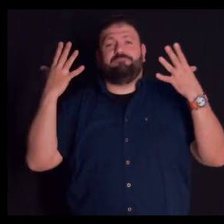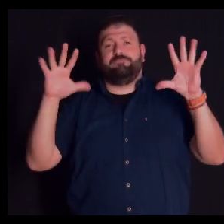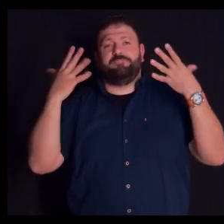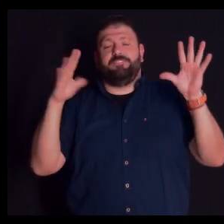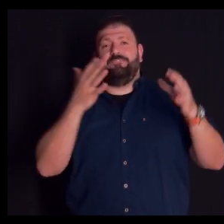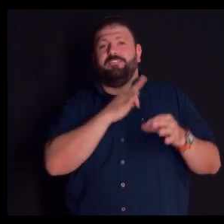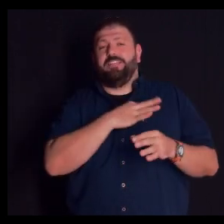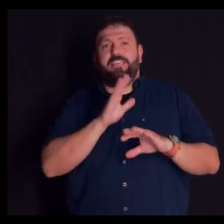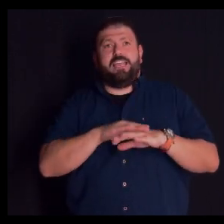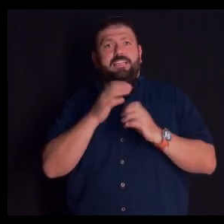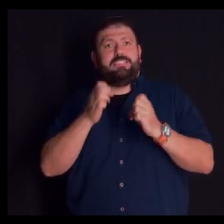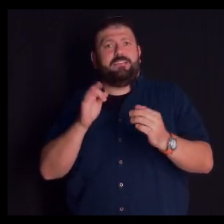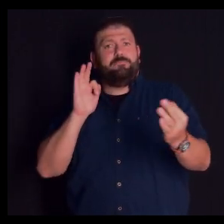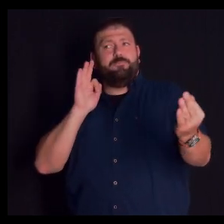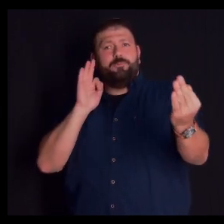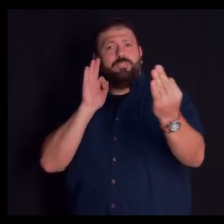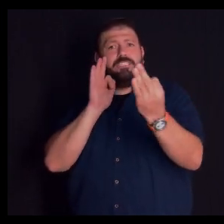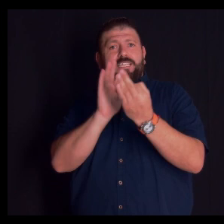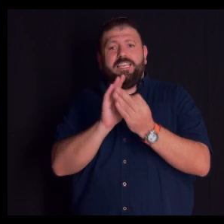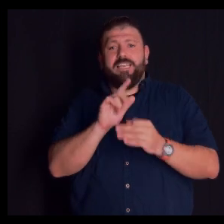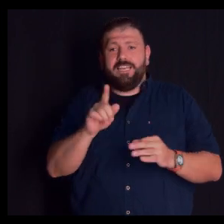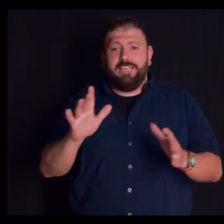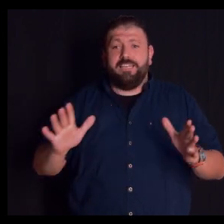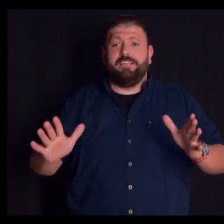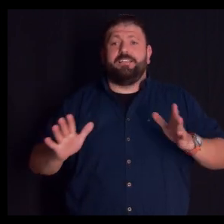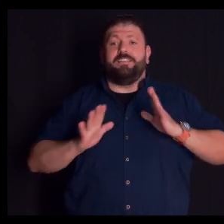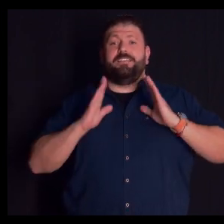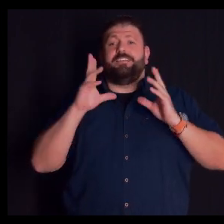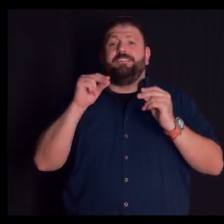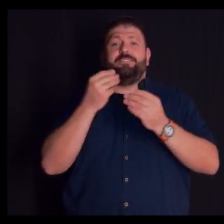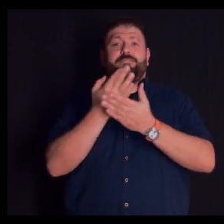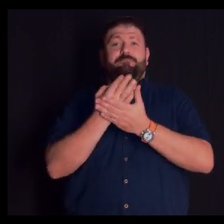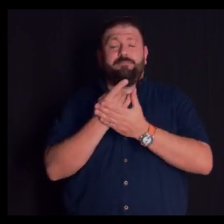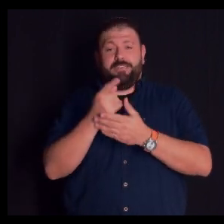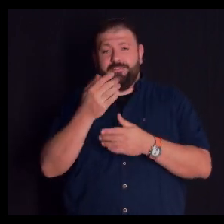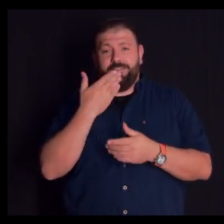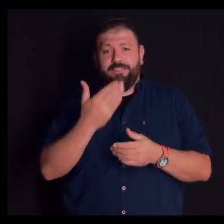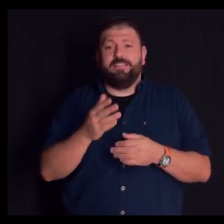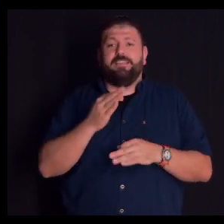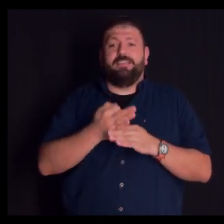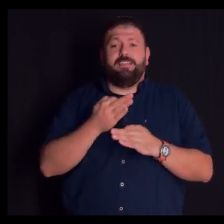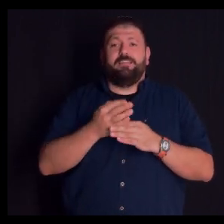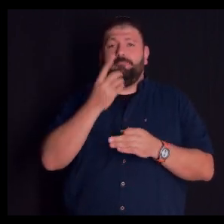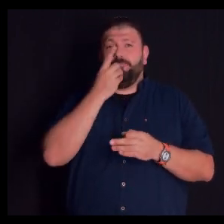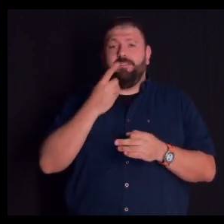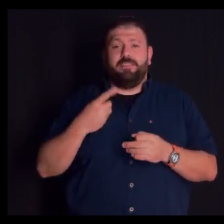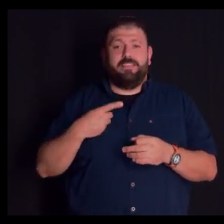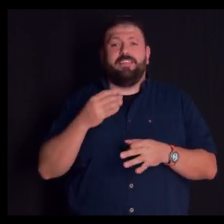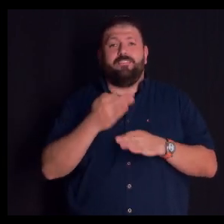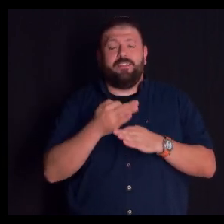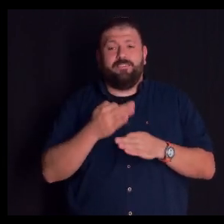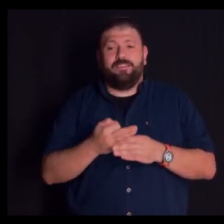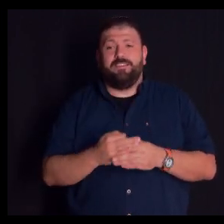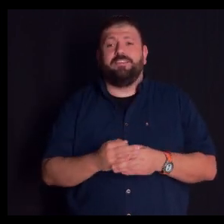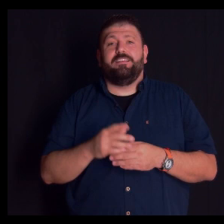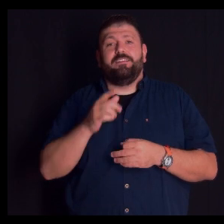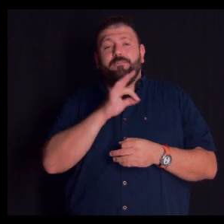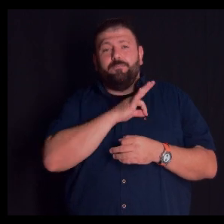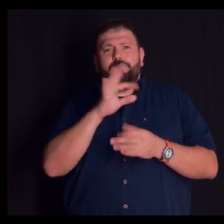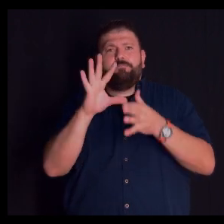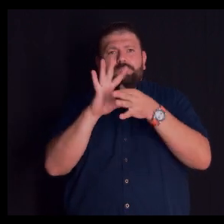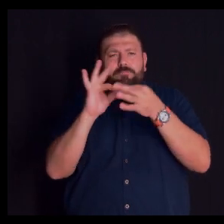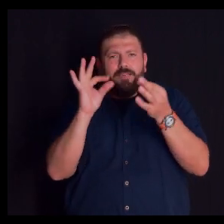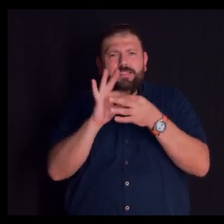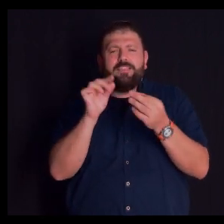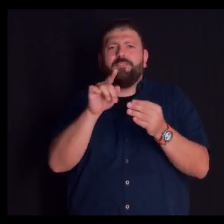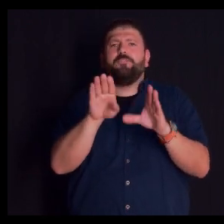you're very close to Supreme Gold. They expect probably on Monday you may become Supreme Gold. So tell